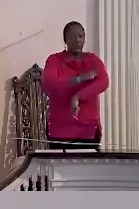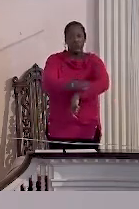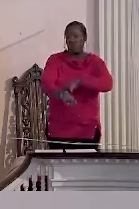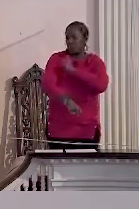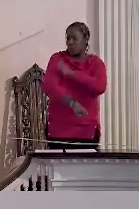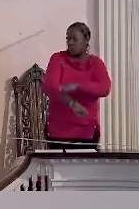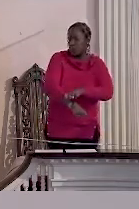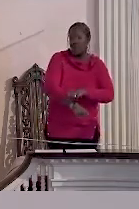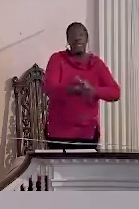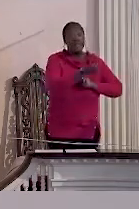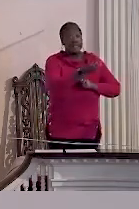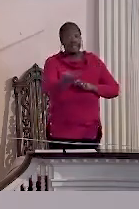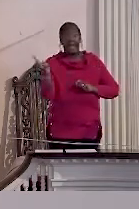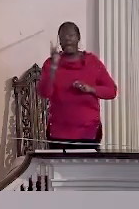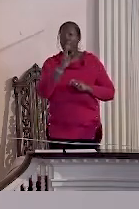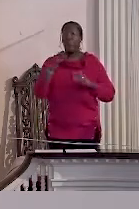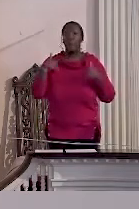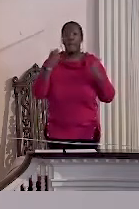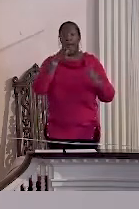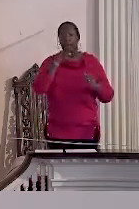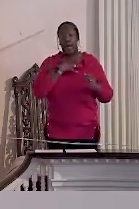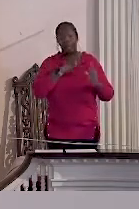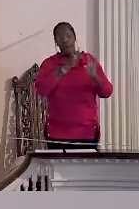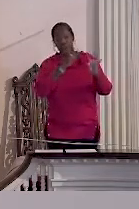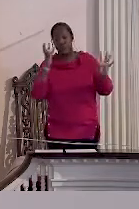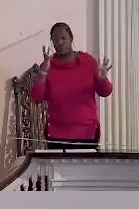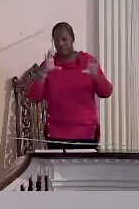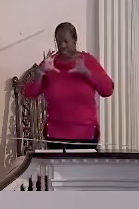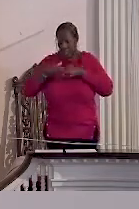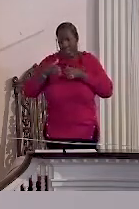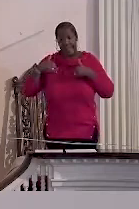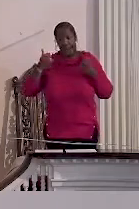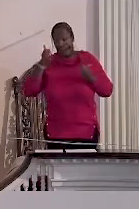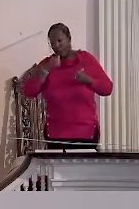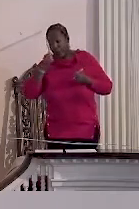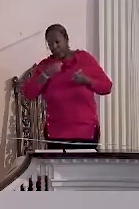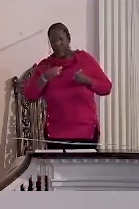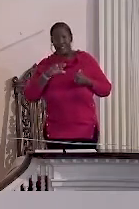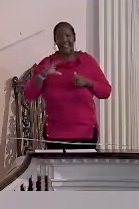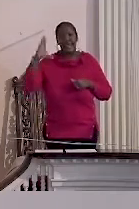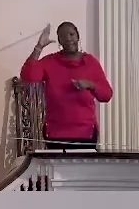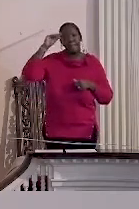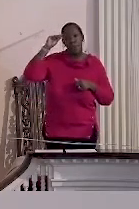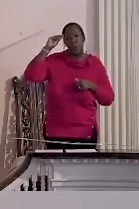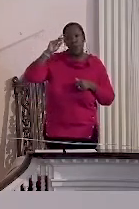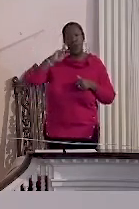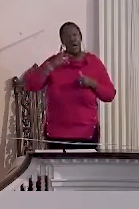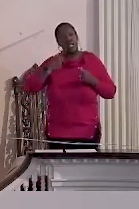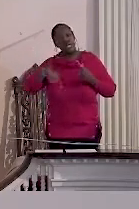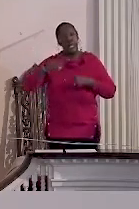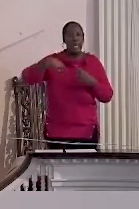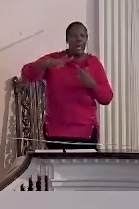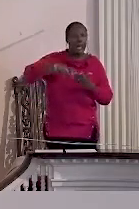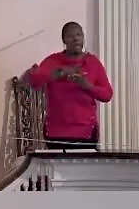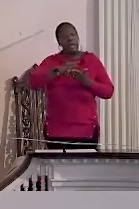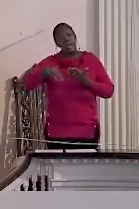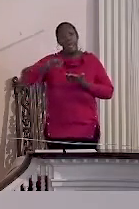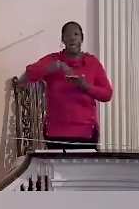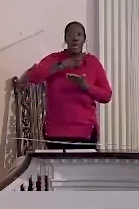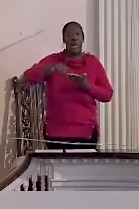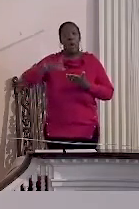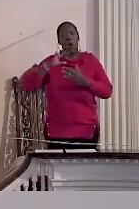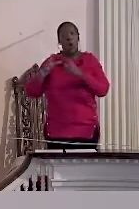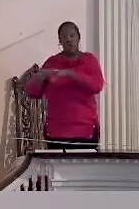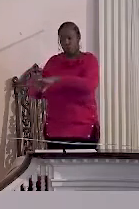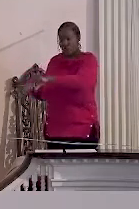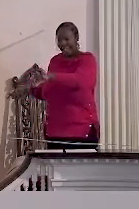Several young mothers, a crowd of little girls, and boys flipping and turning on a rail